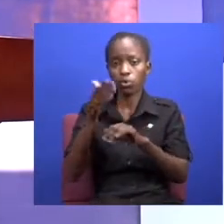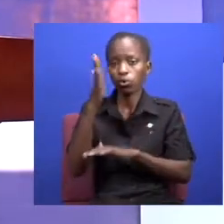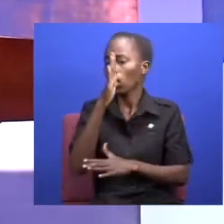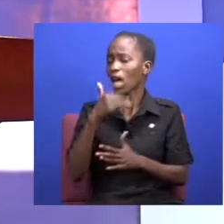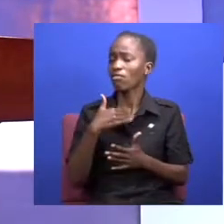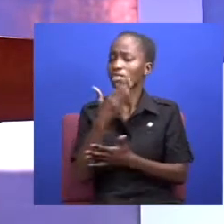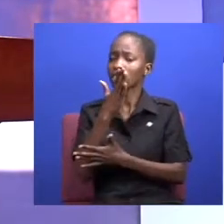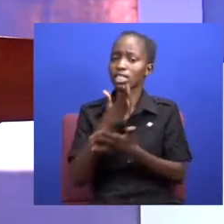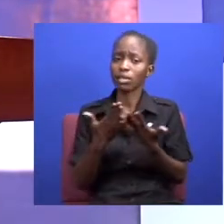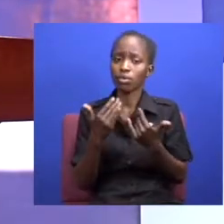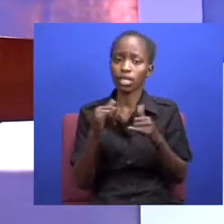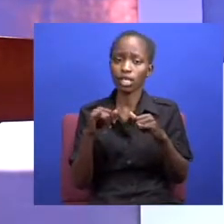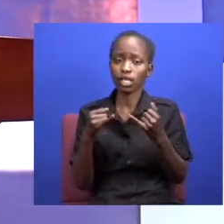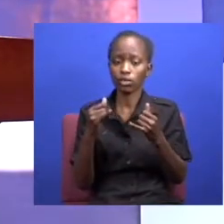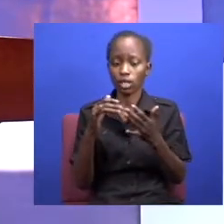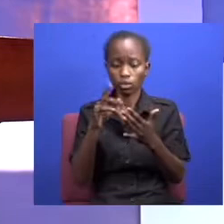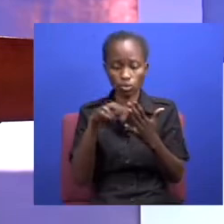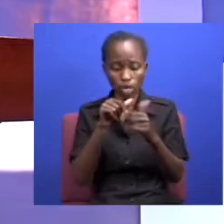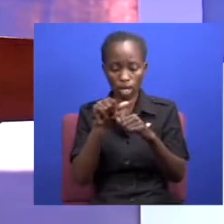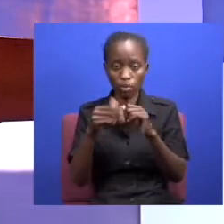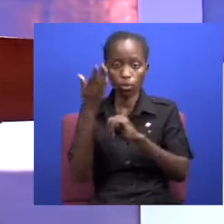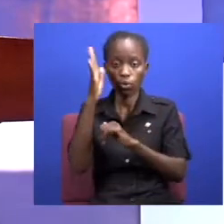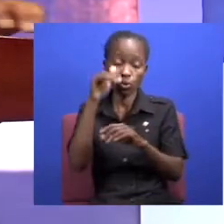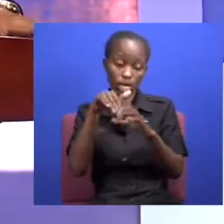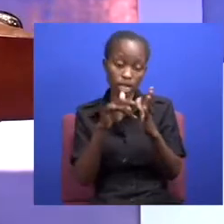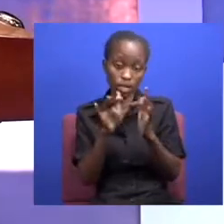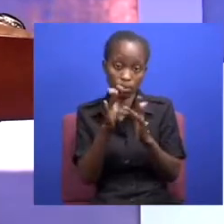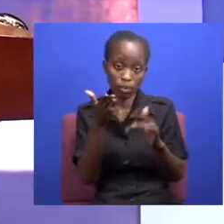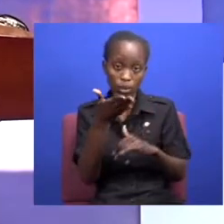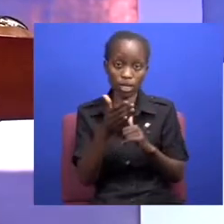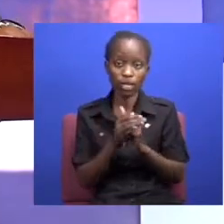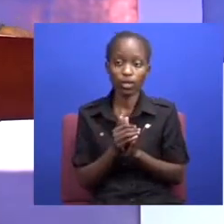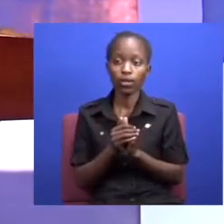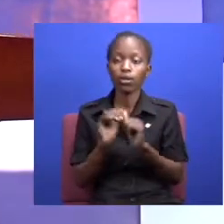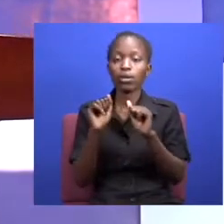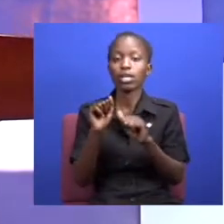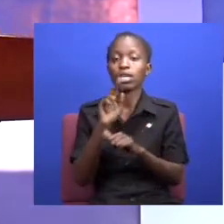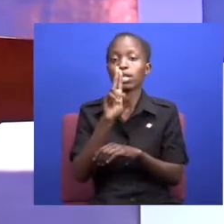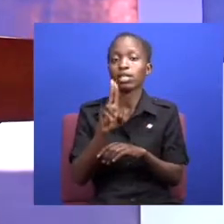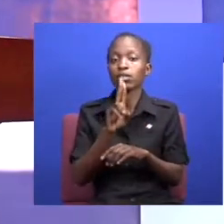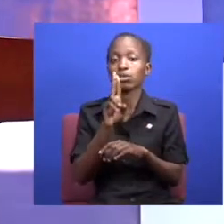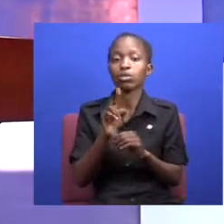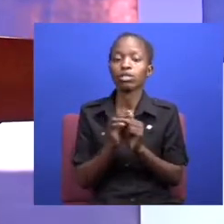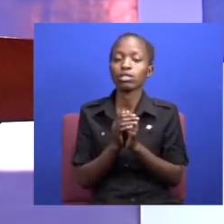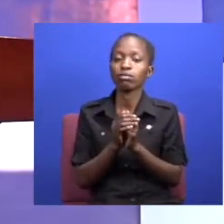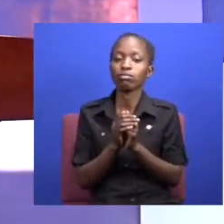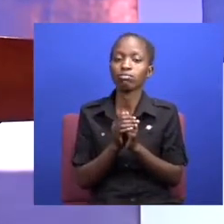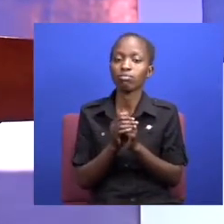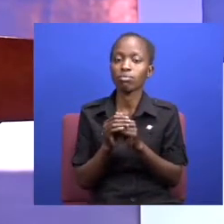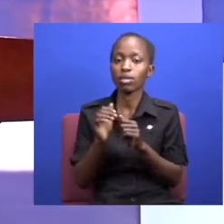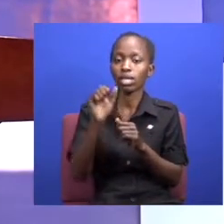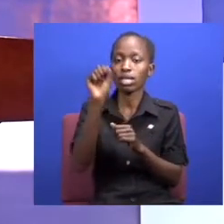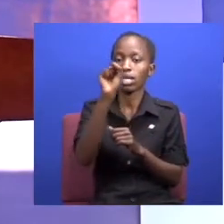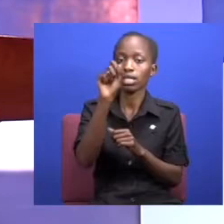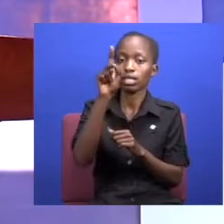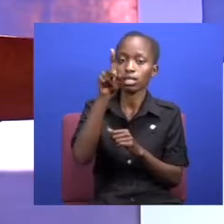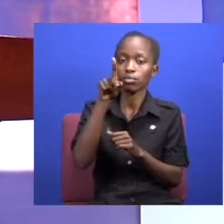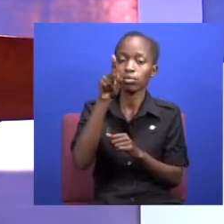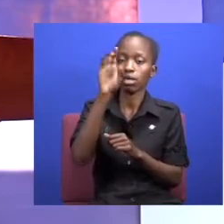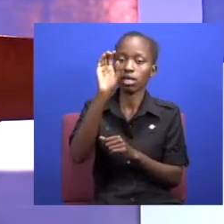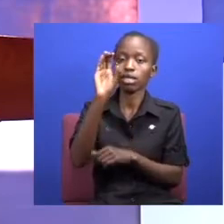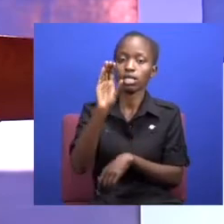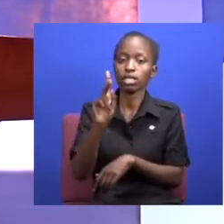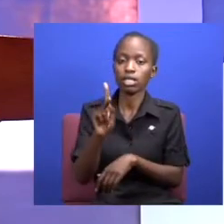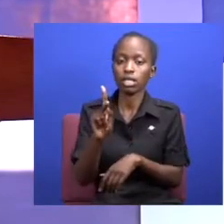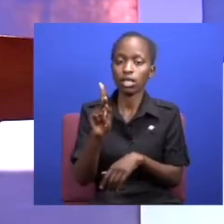there something new that you've read about God in the scripture? So you could use an acronym like that. And each time you're reading it,